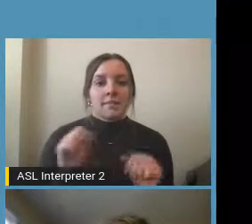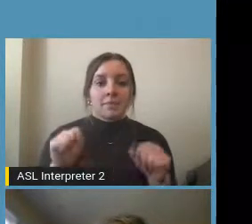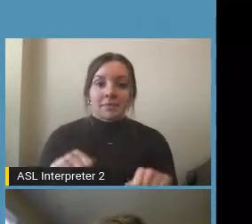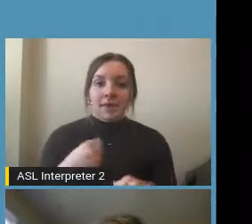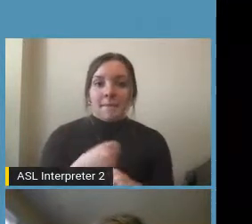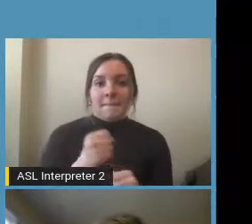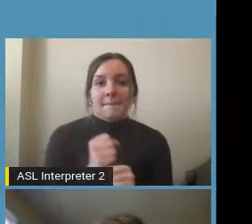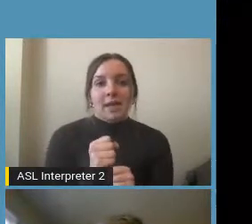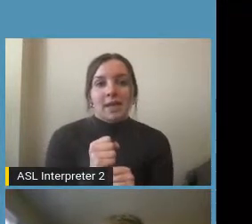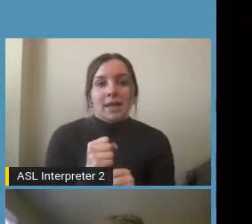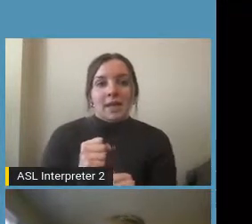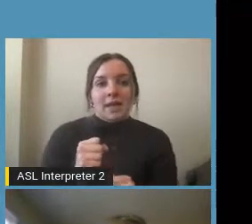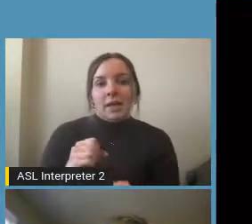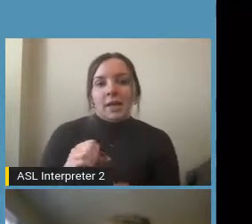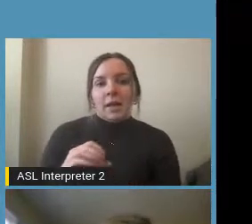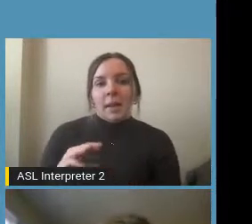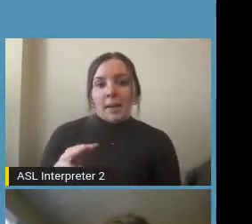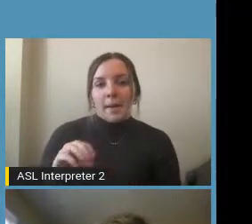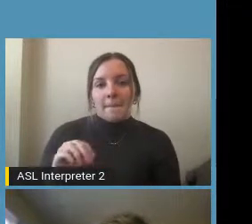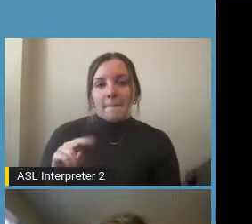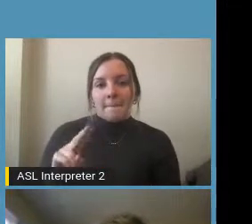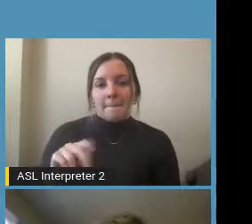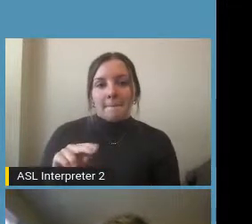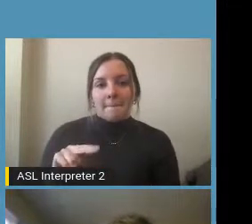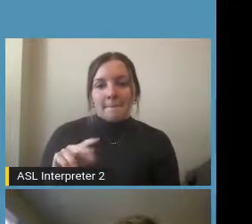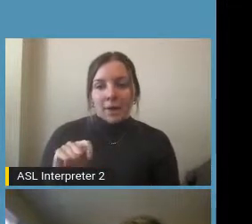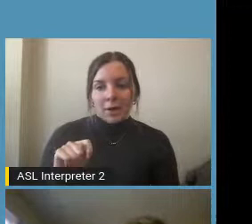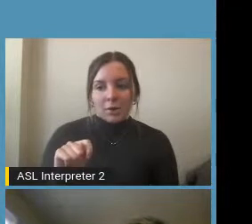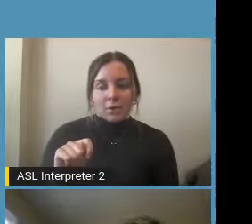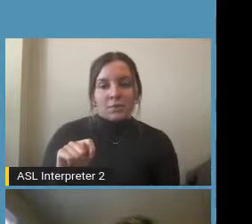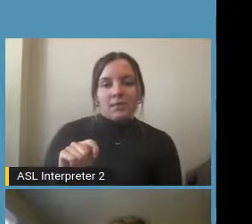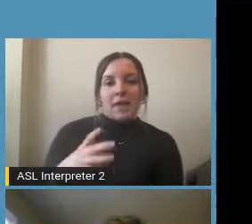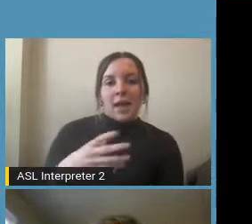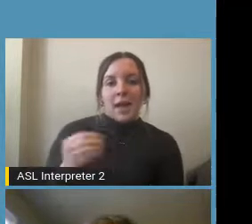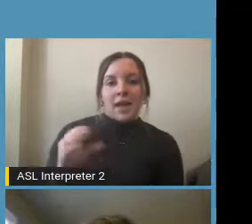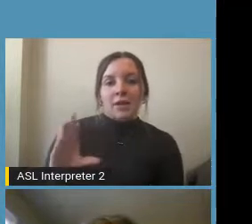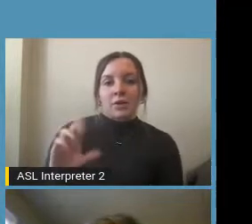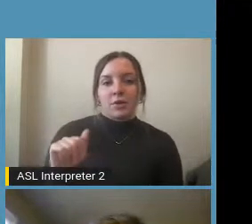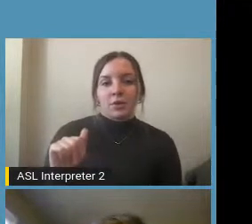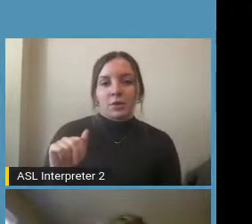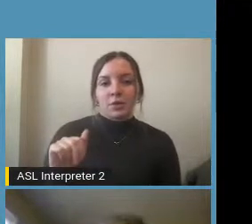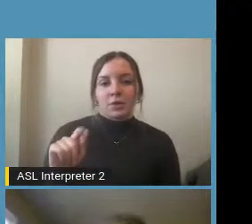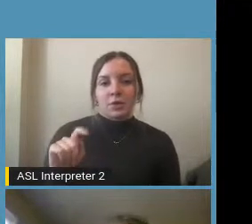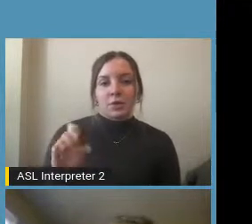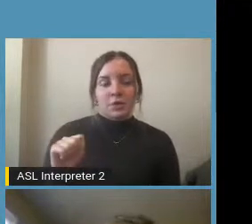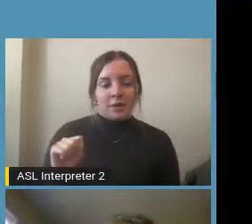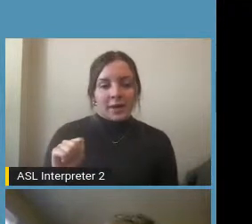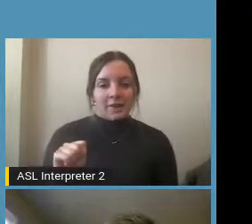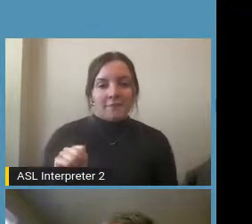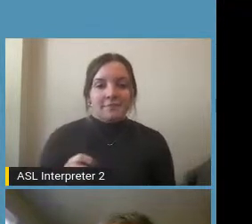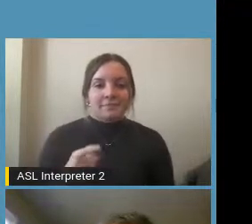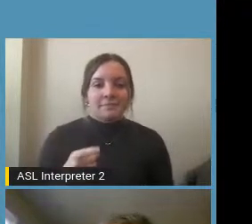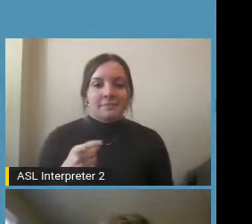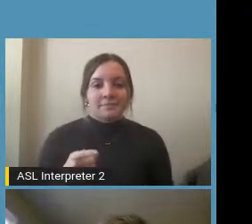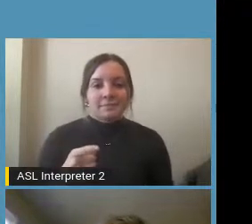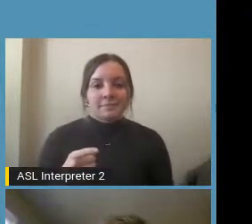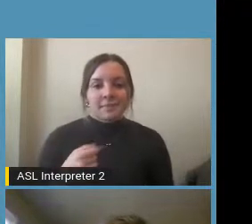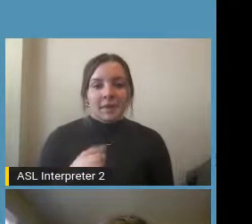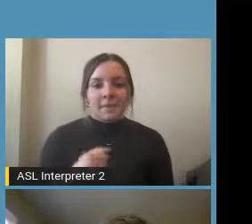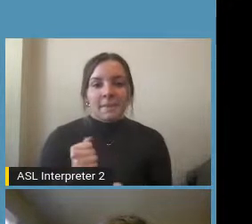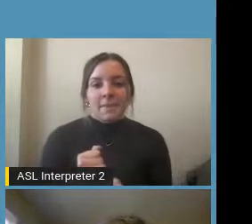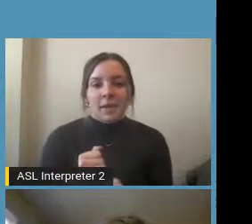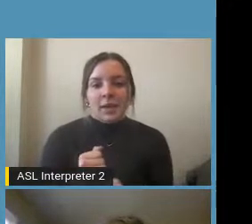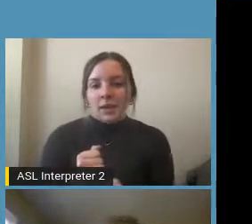talk about. So this is Klaus Oldenburg's Red Tights with Fragment 9. It's a burlap artwork that